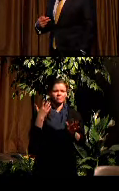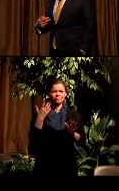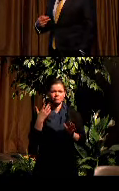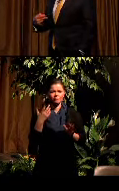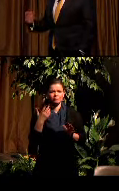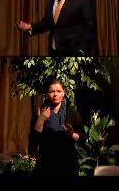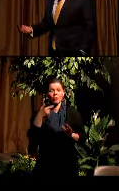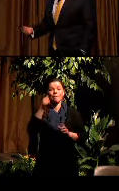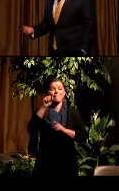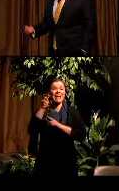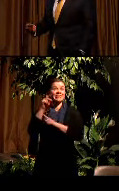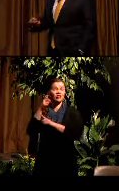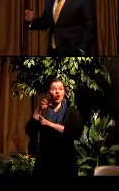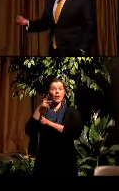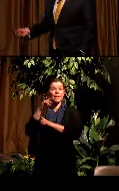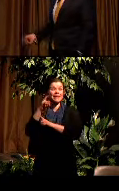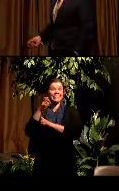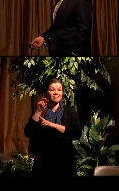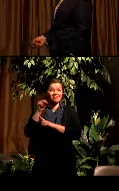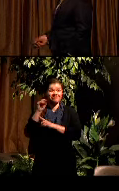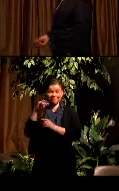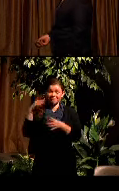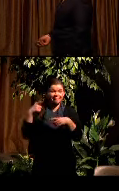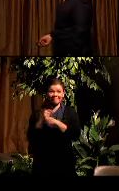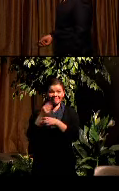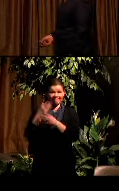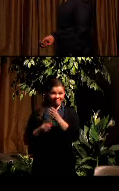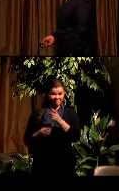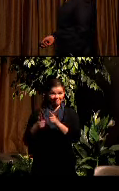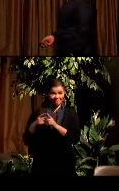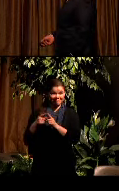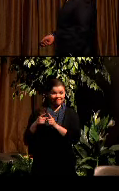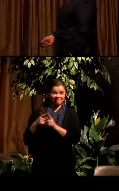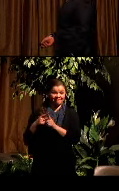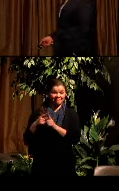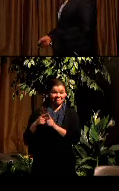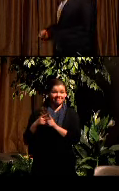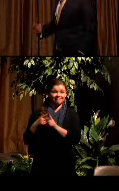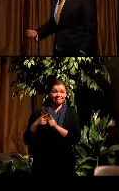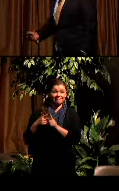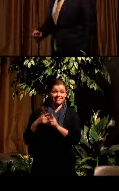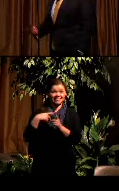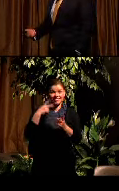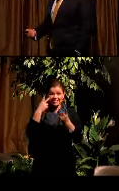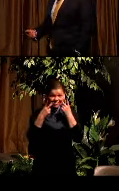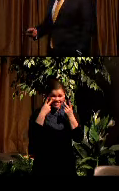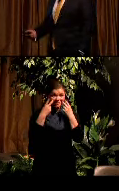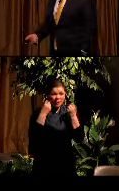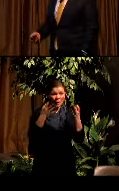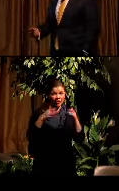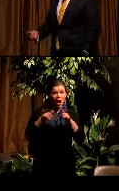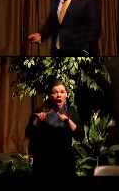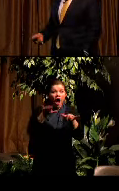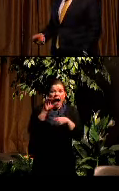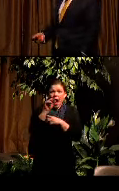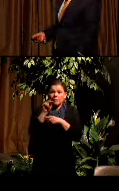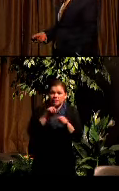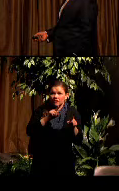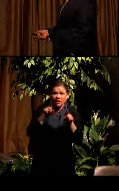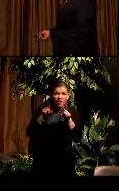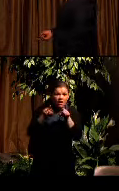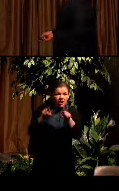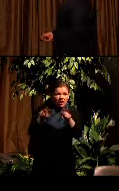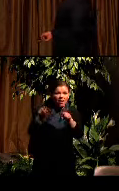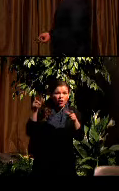that I grew up chasing around, seeing all the time, that are now in steep decline. And our mantra has always been keeping these common